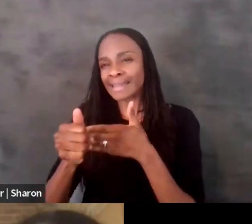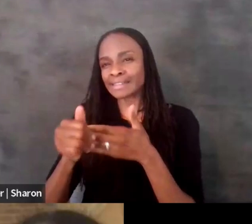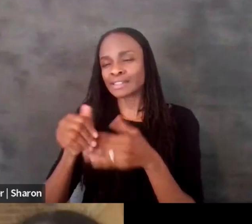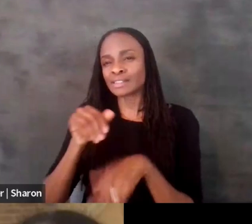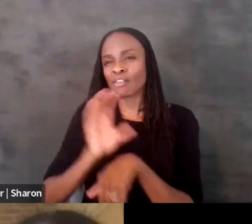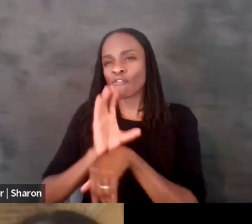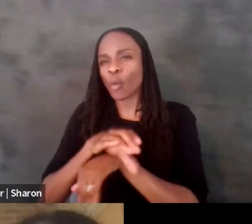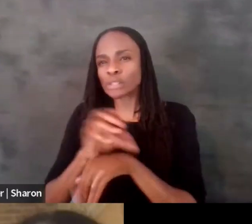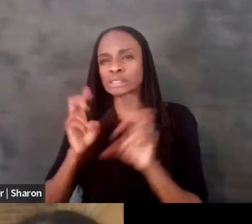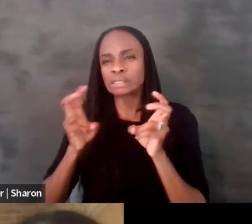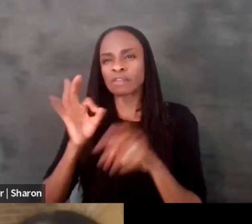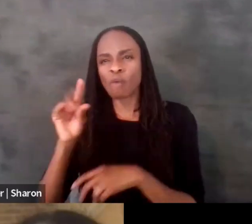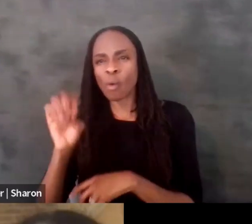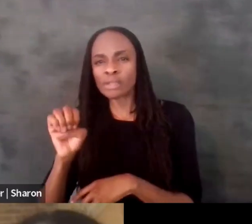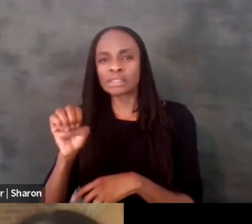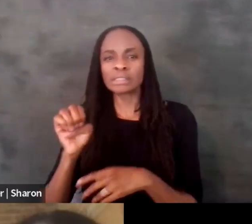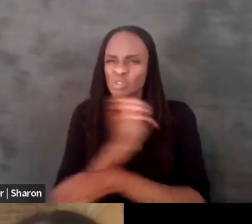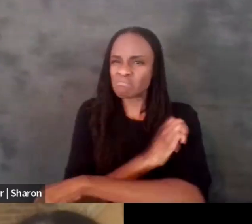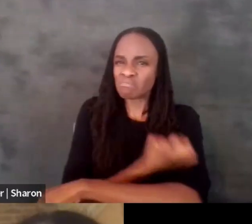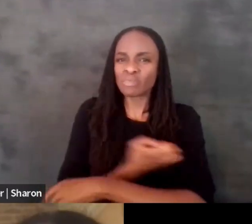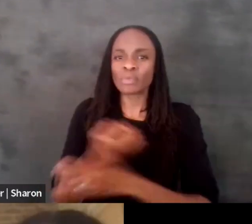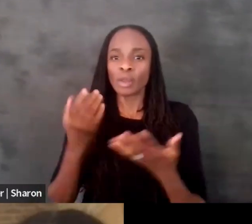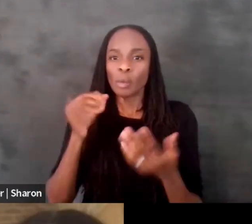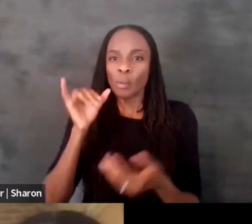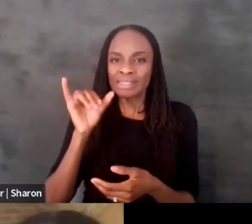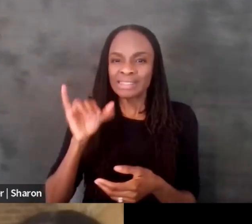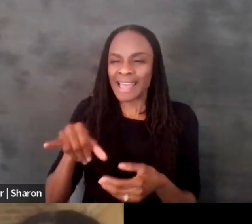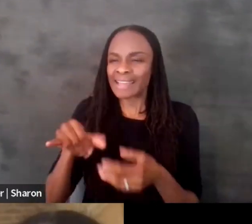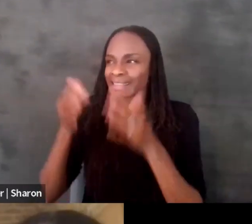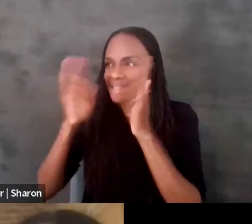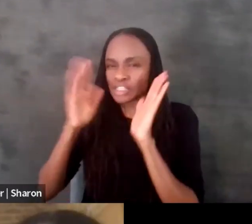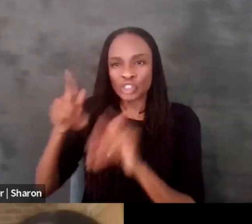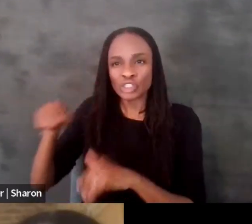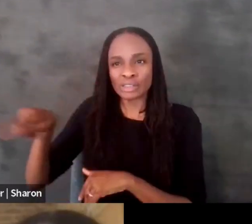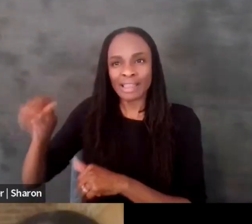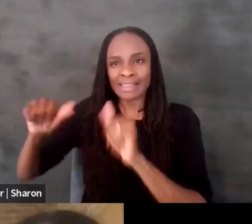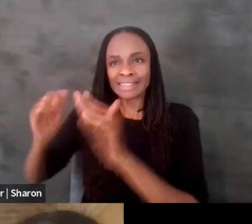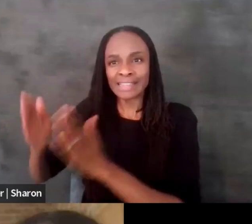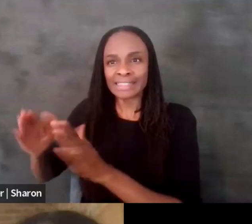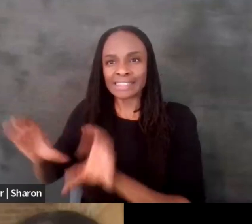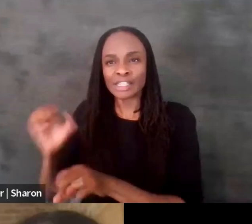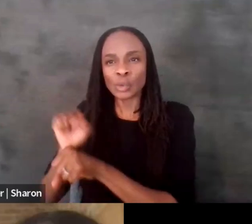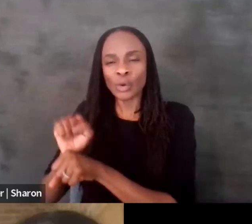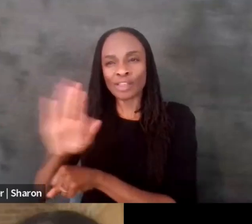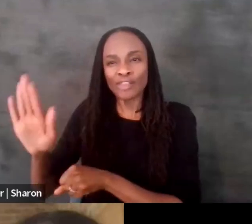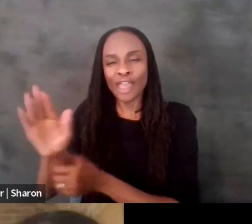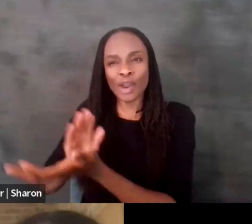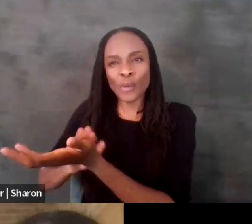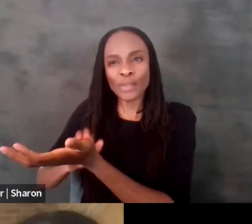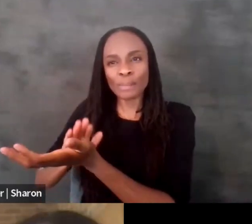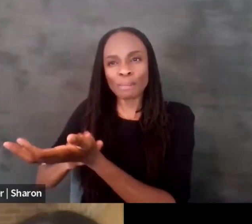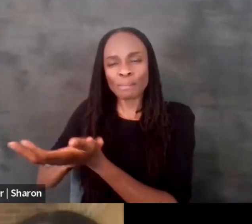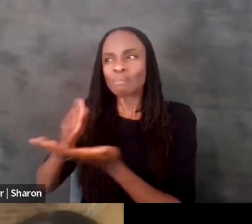the attention with which Biki and Mansi were doing the work. So right. their rhythm, the rhythm of the